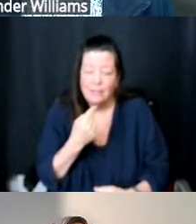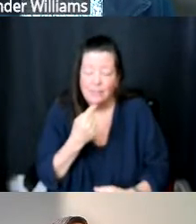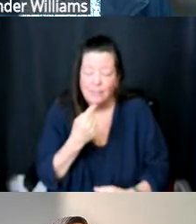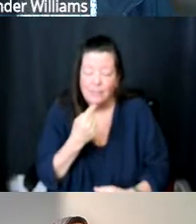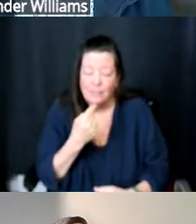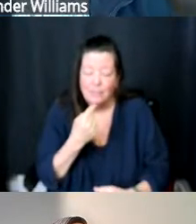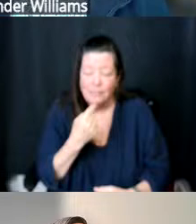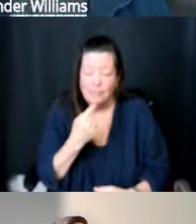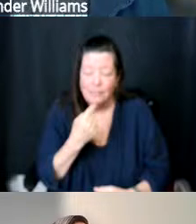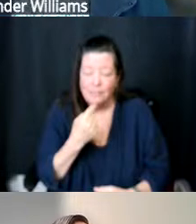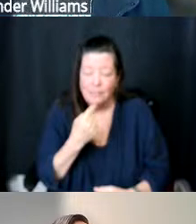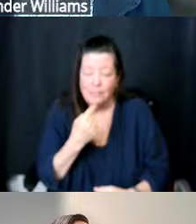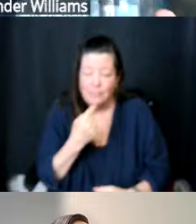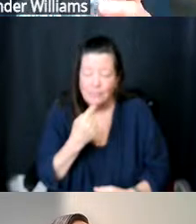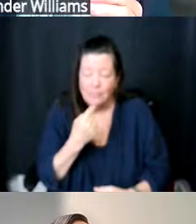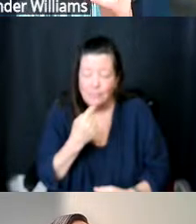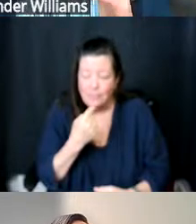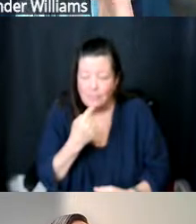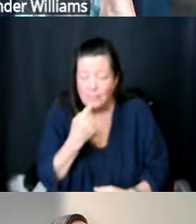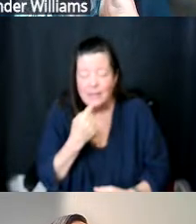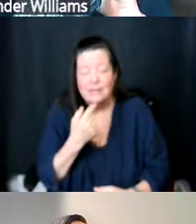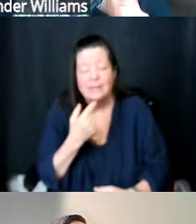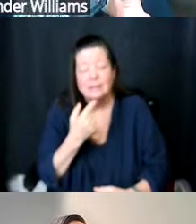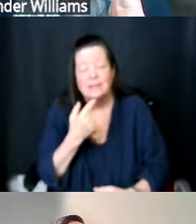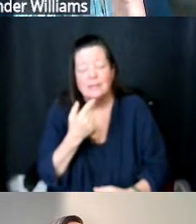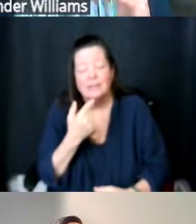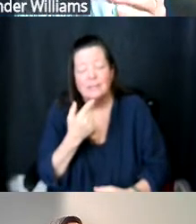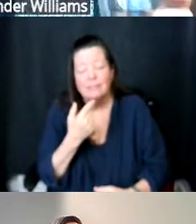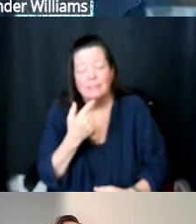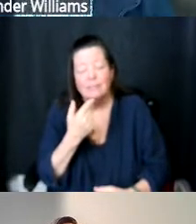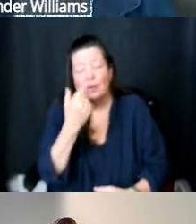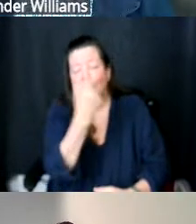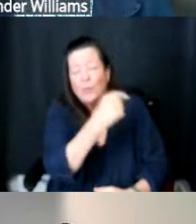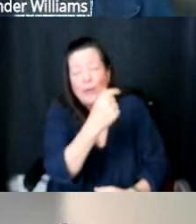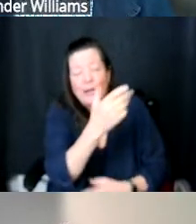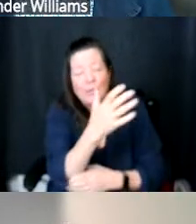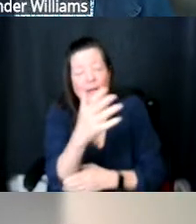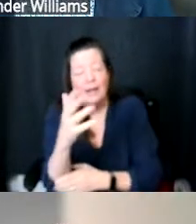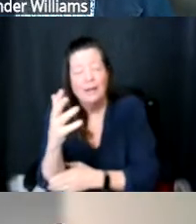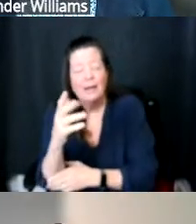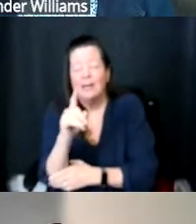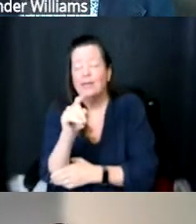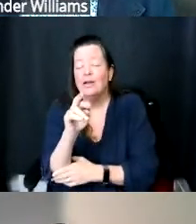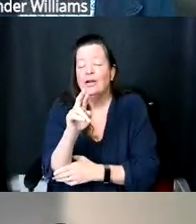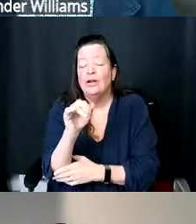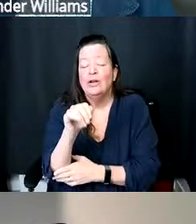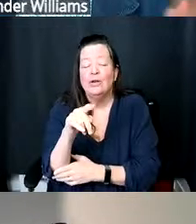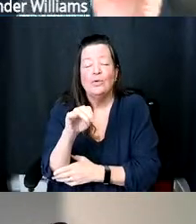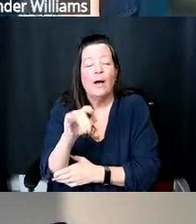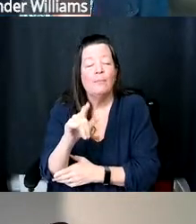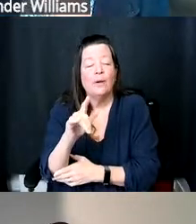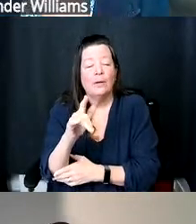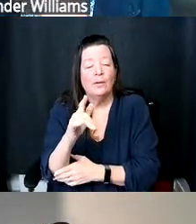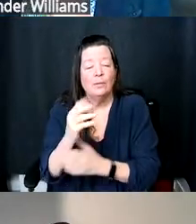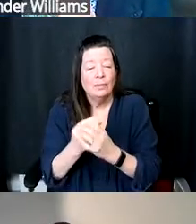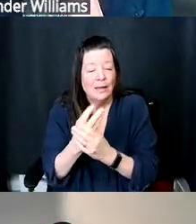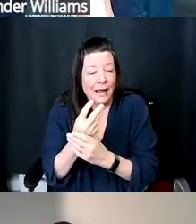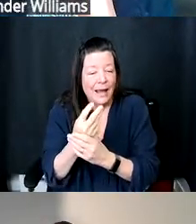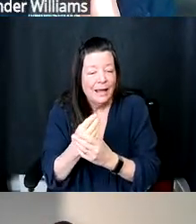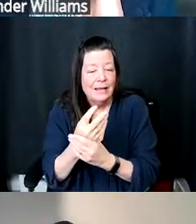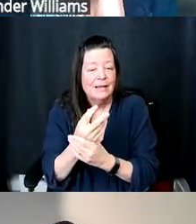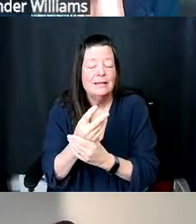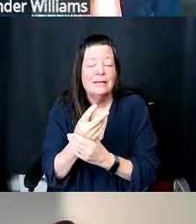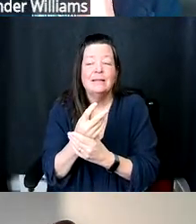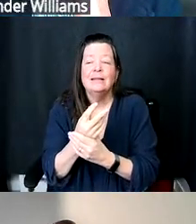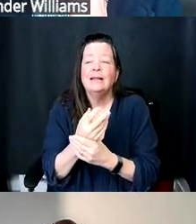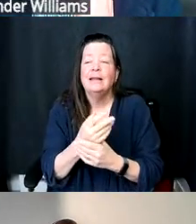Hawaii are the greenery and the tropical plants and the life.